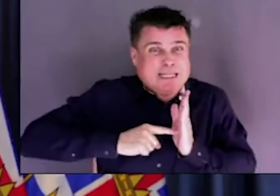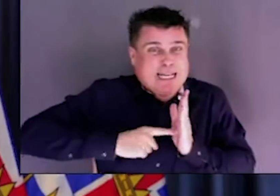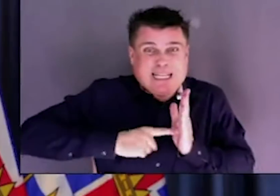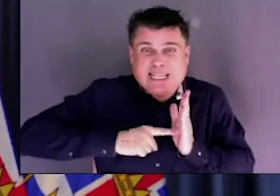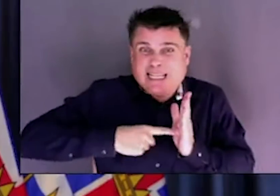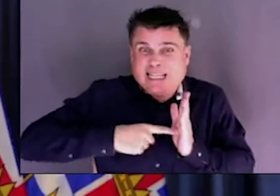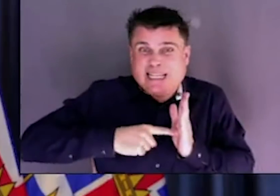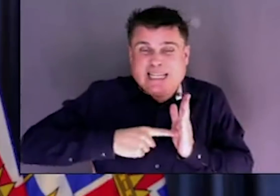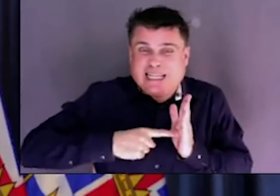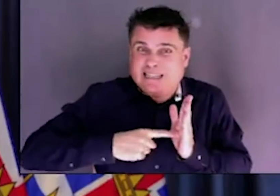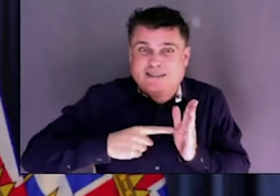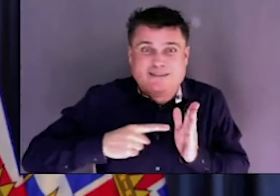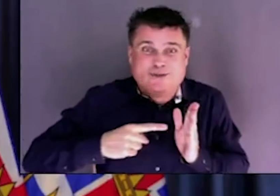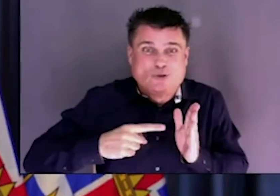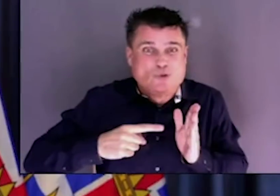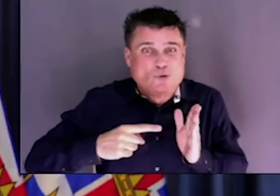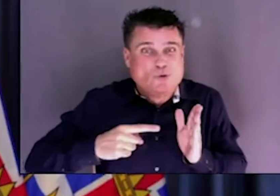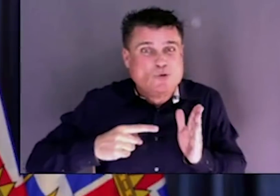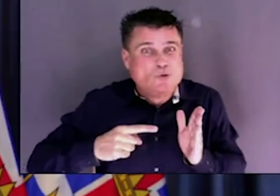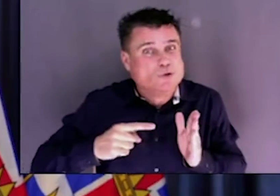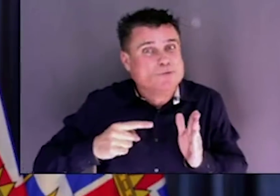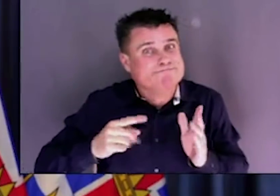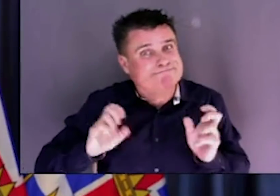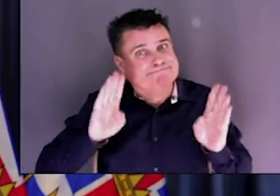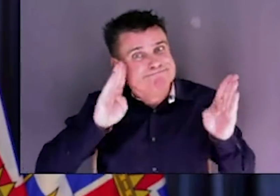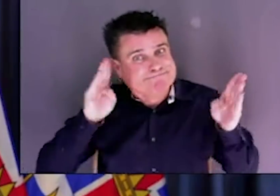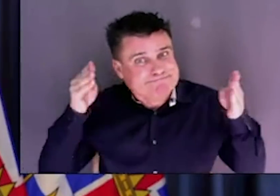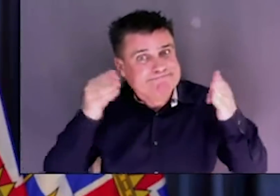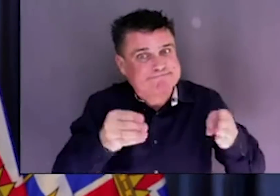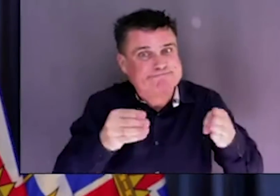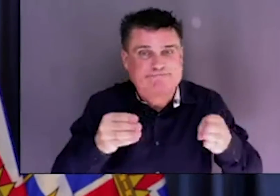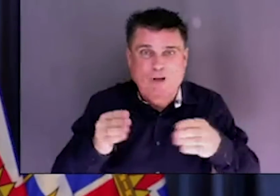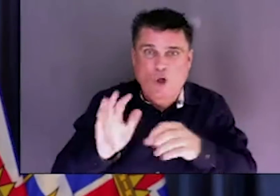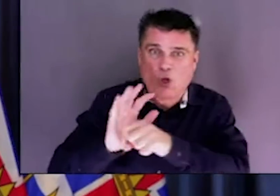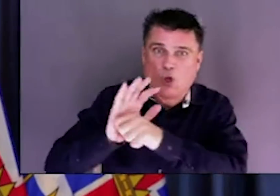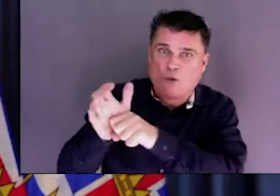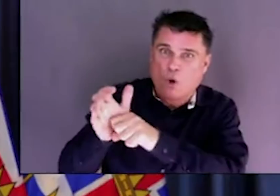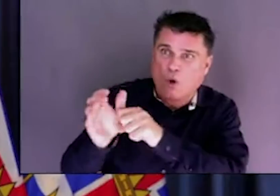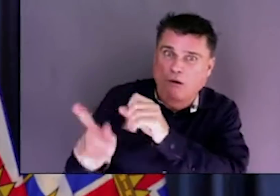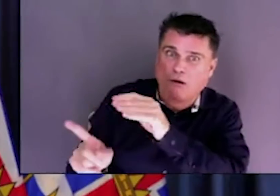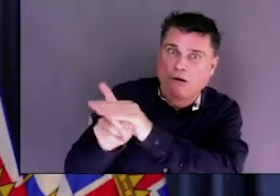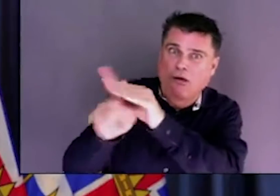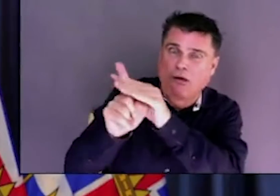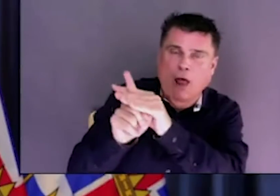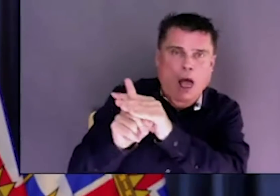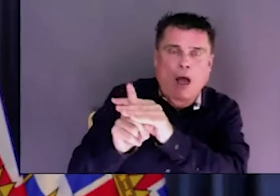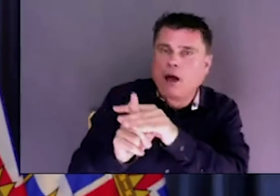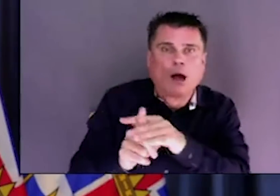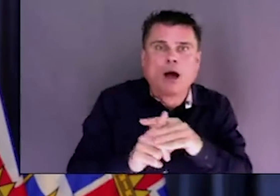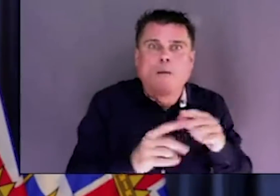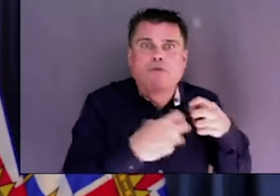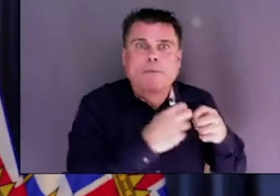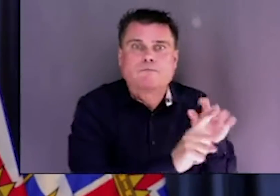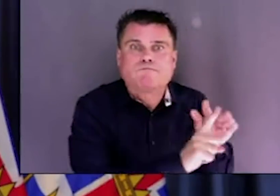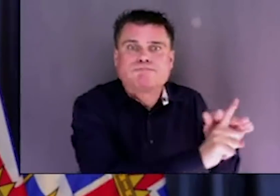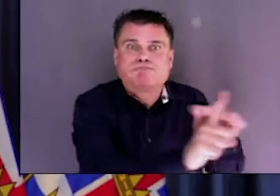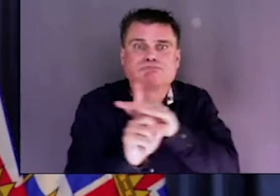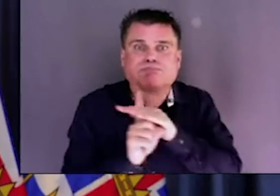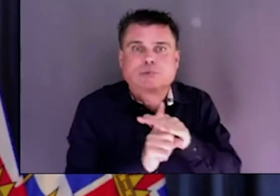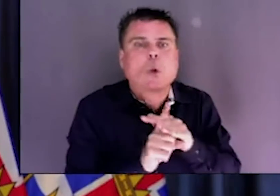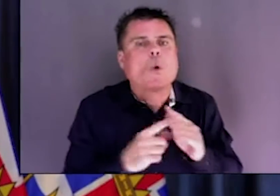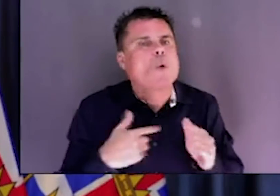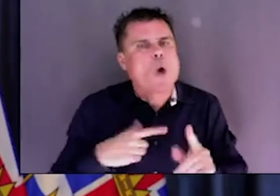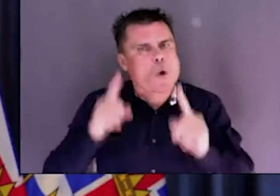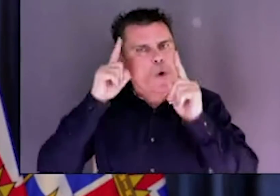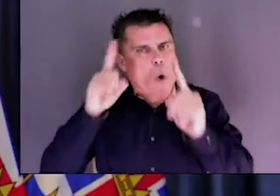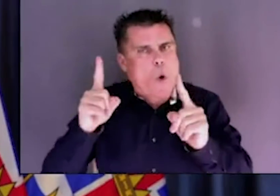that they have additional resources they're bringing to bear. We want to make sure that we're supplementing those, not duplicating those. So we want to make